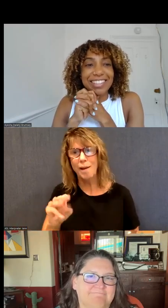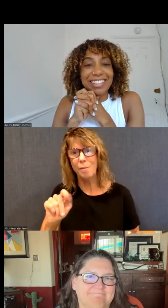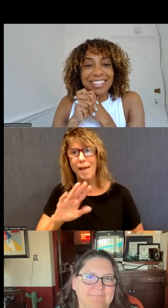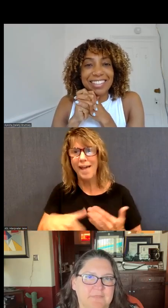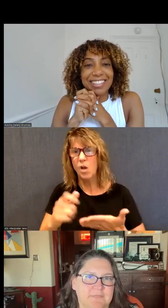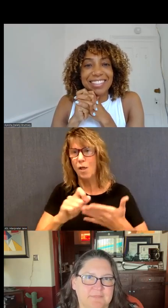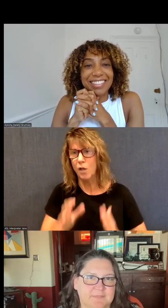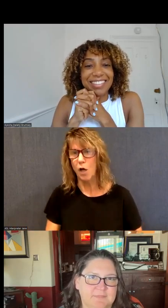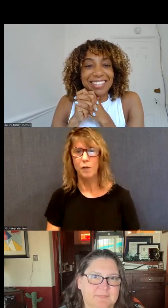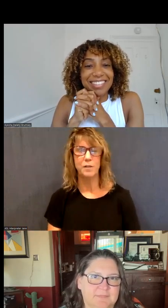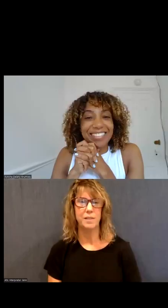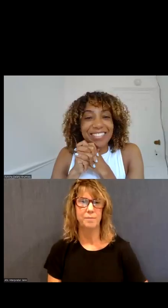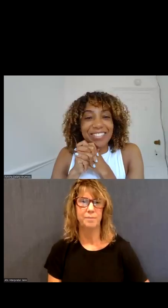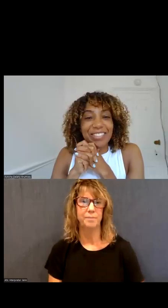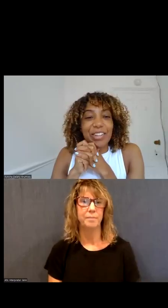work.